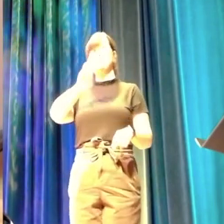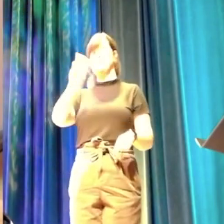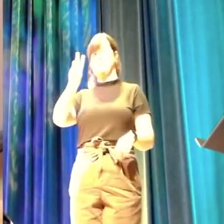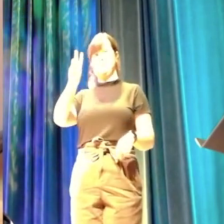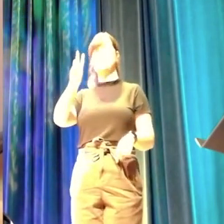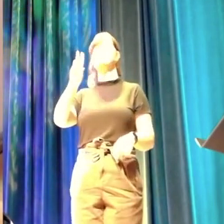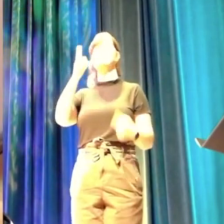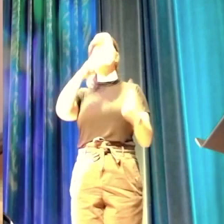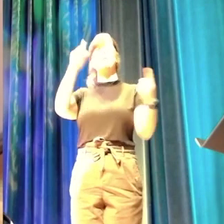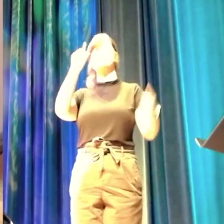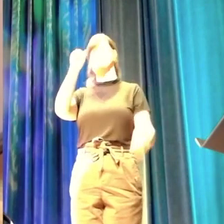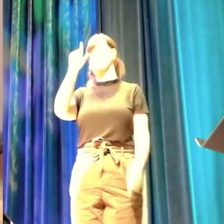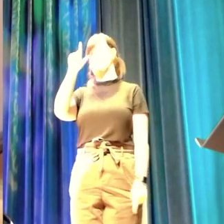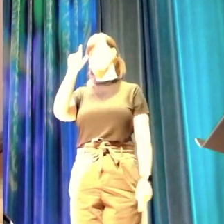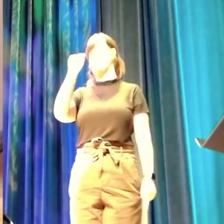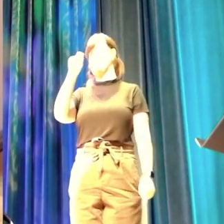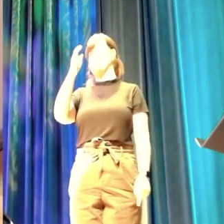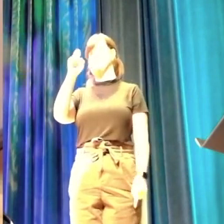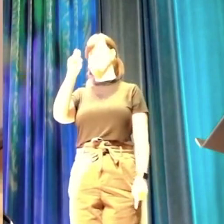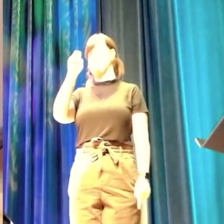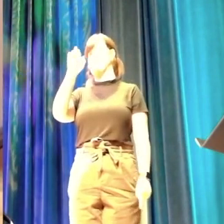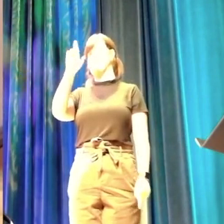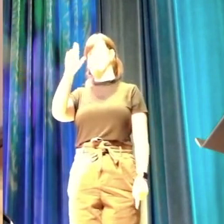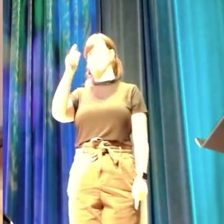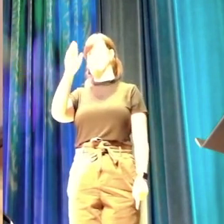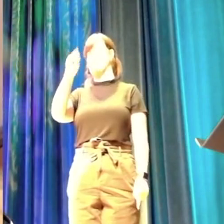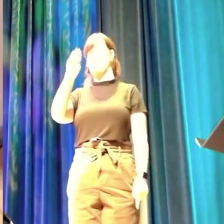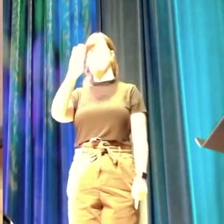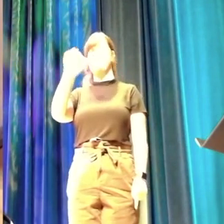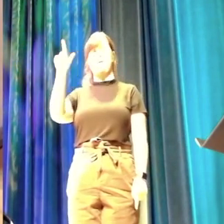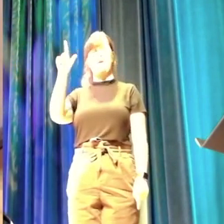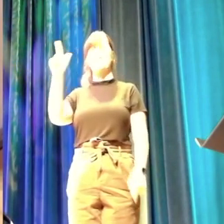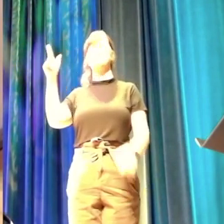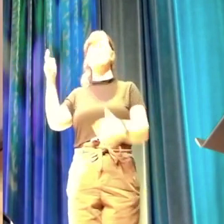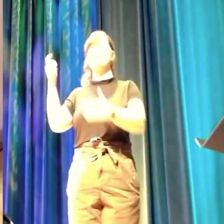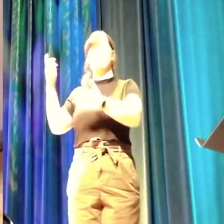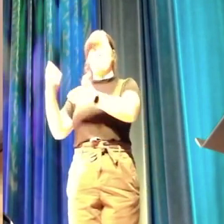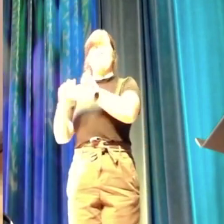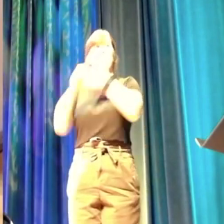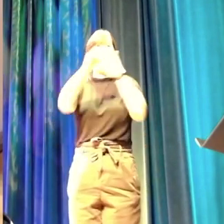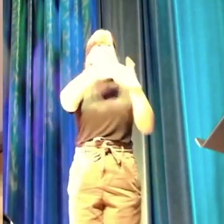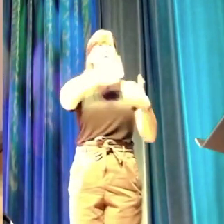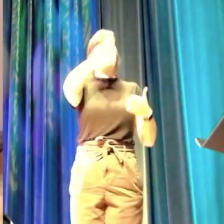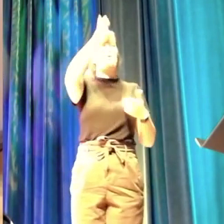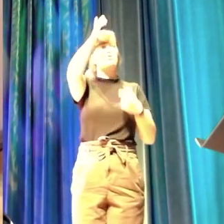famous Alexander Graham Bell connected my parents with the Perkins